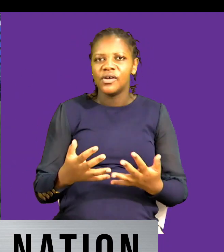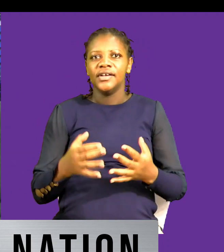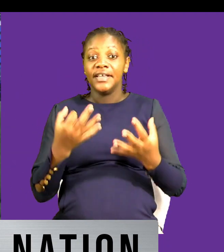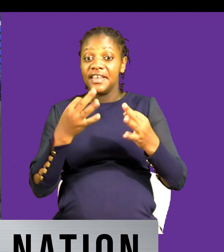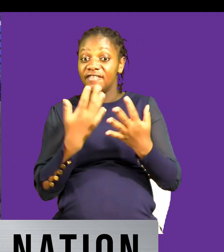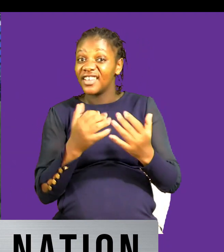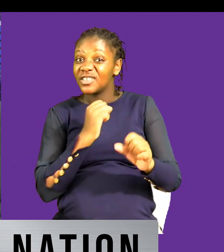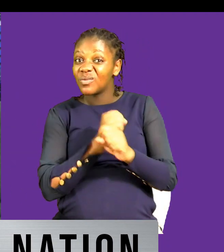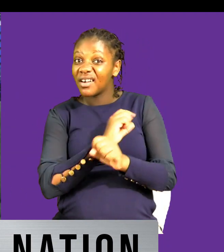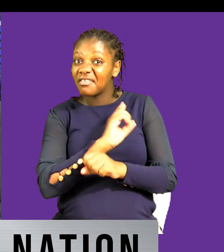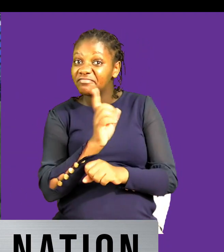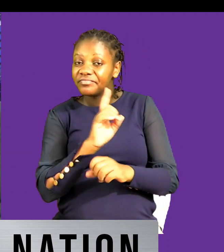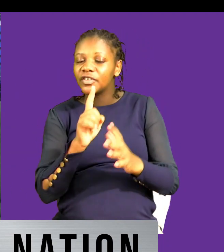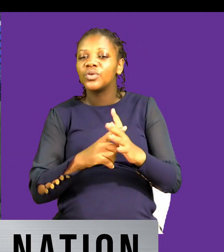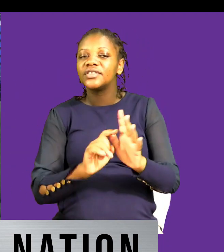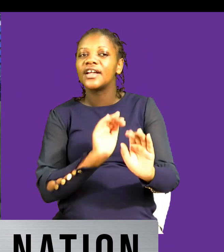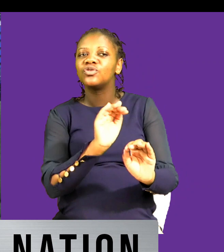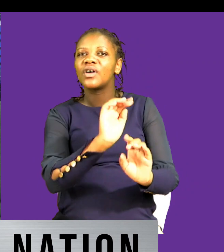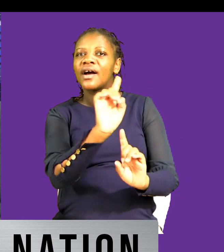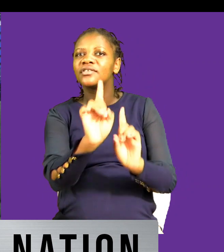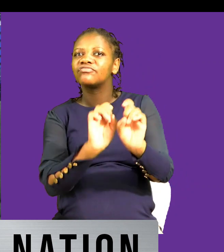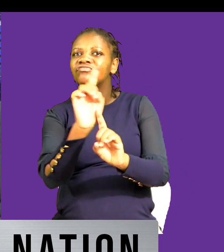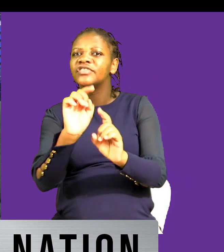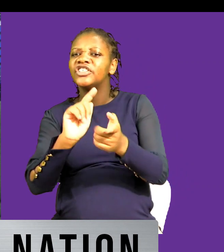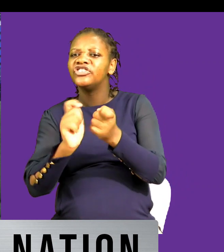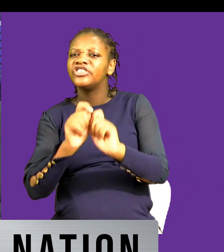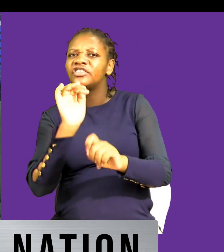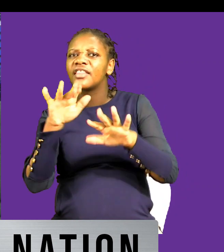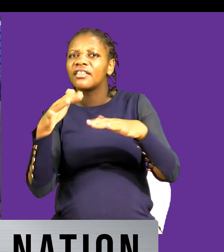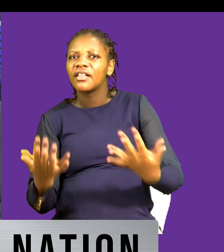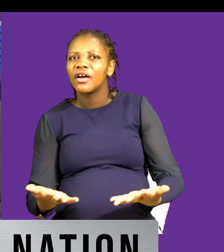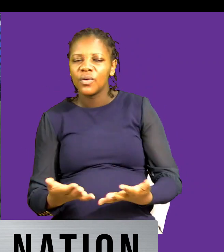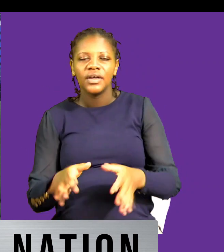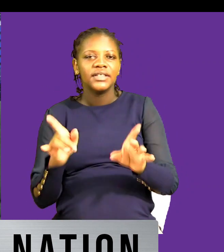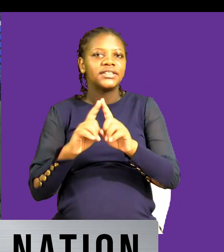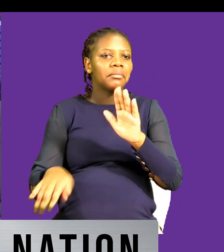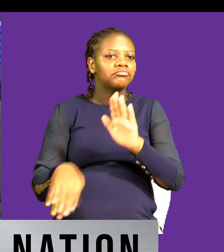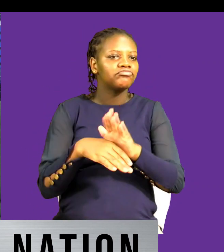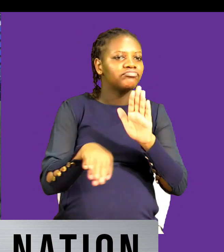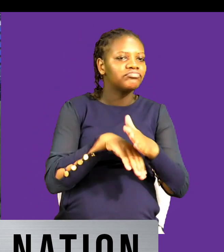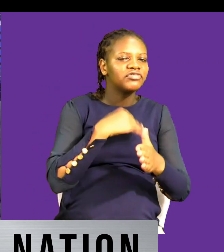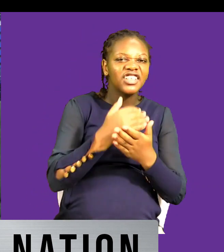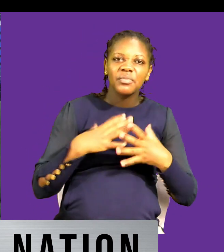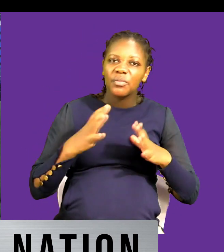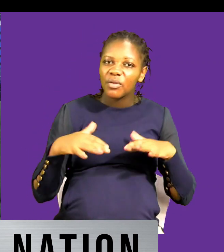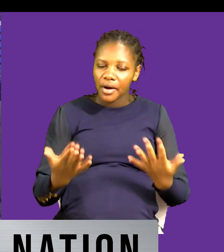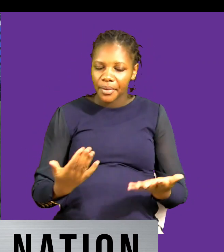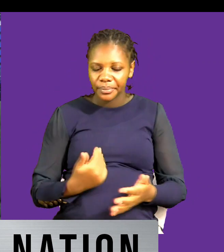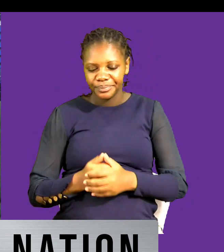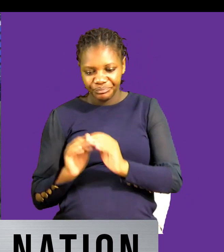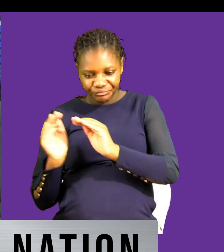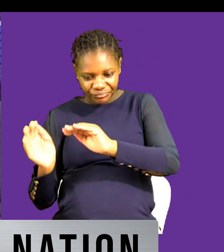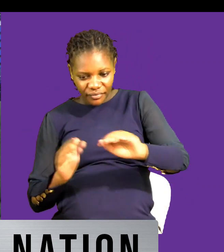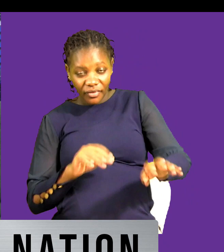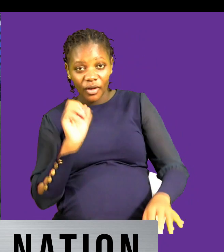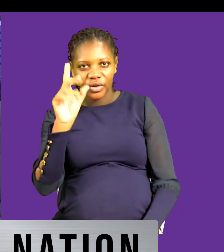working, we begin to ask ourselves, how do we change that? Or how do we remove some of these people? Yeah, the other day,